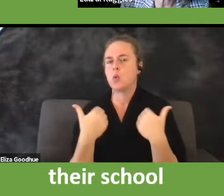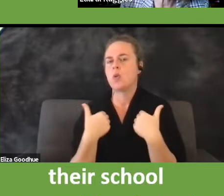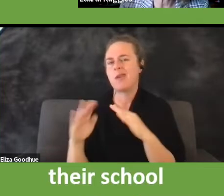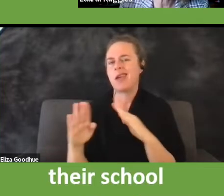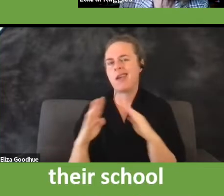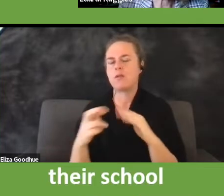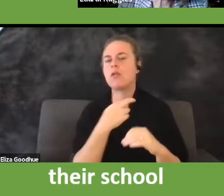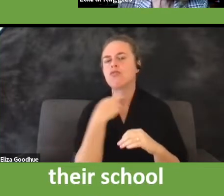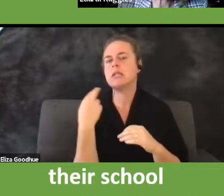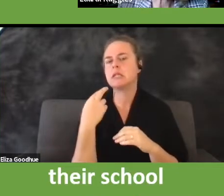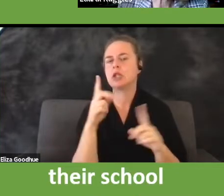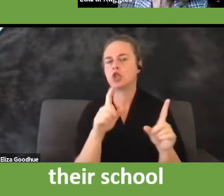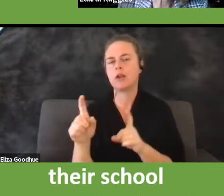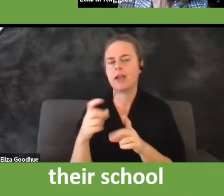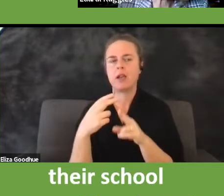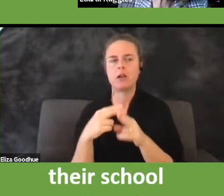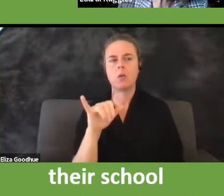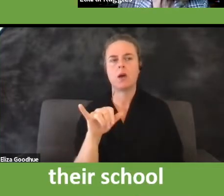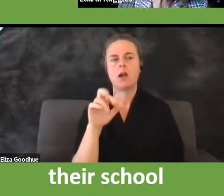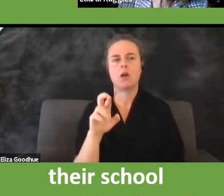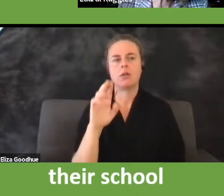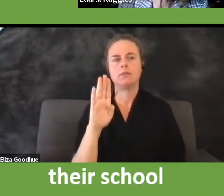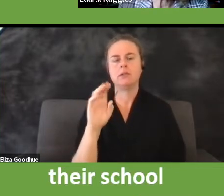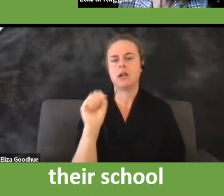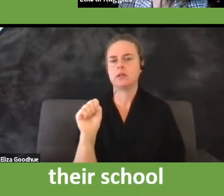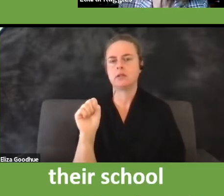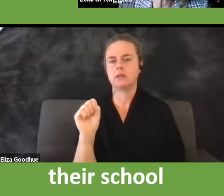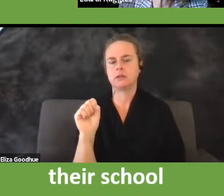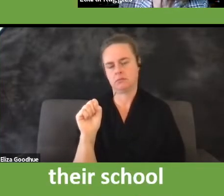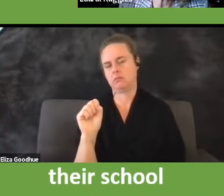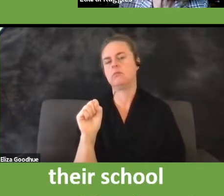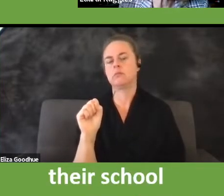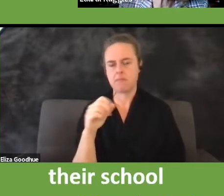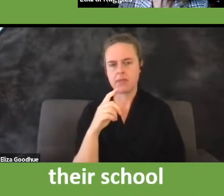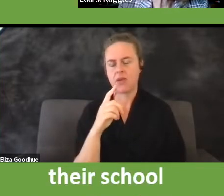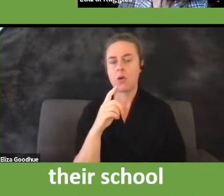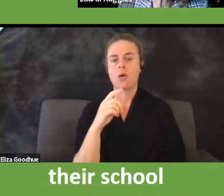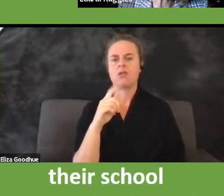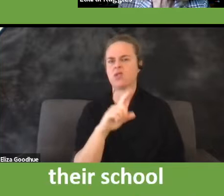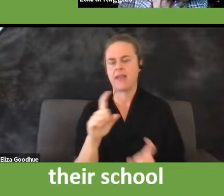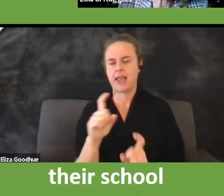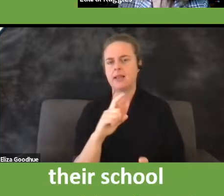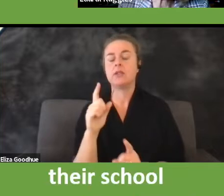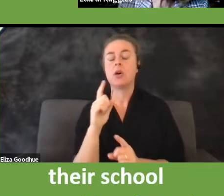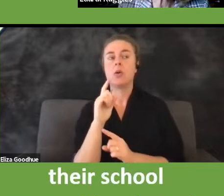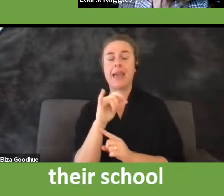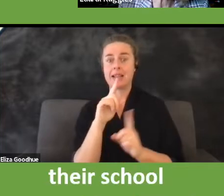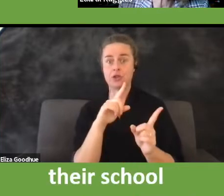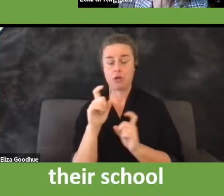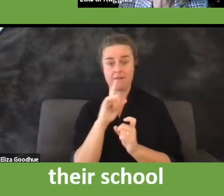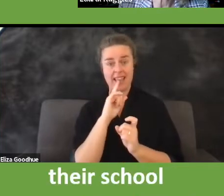the YRBS. And I know this is an important topic to this group here, where